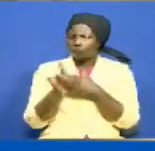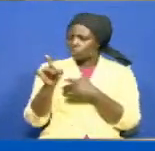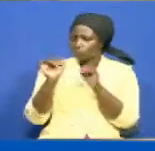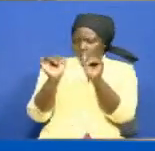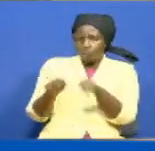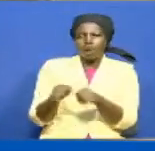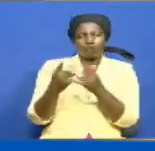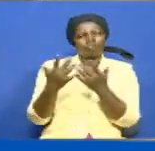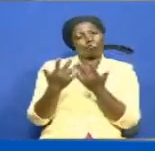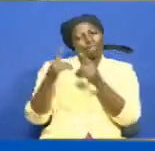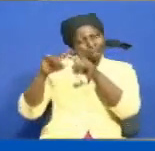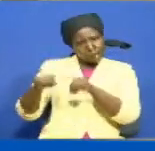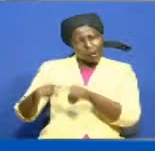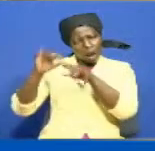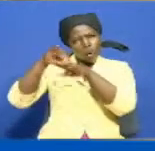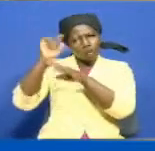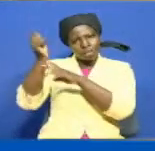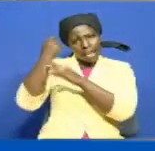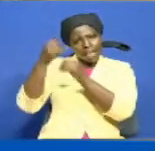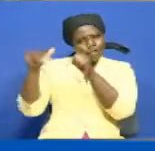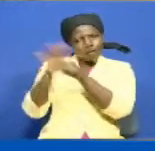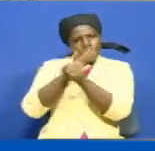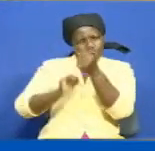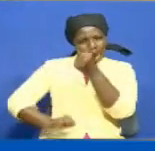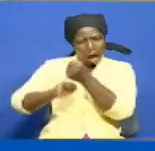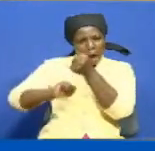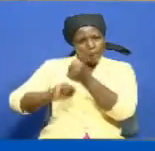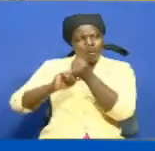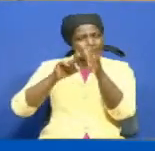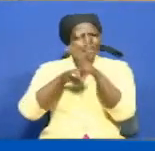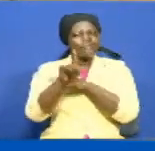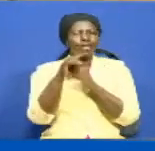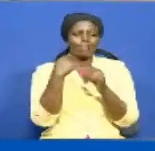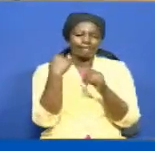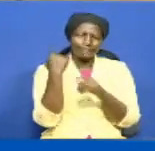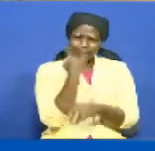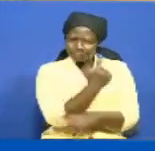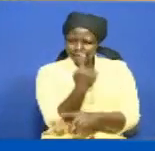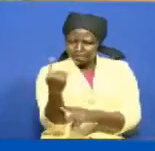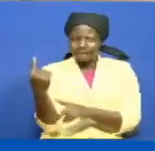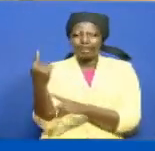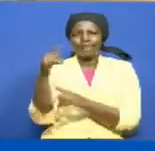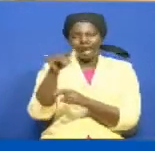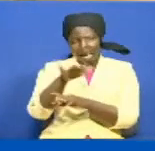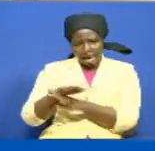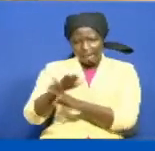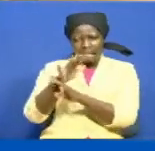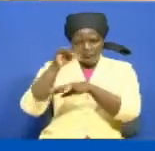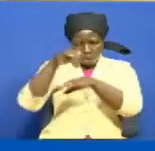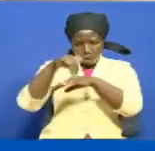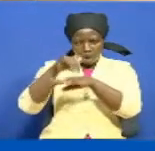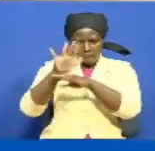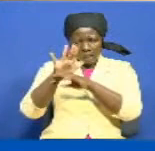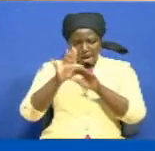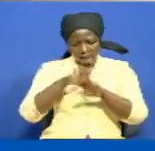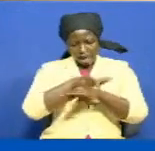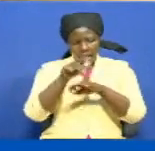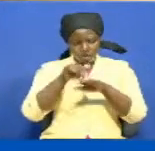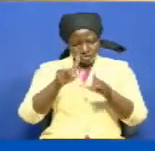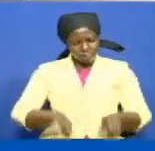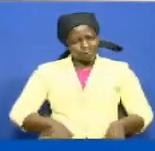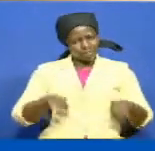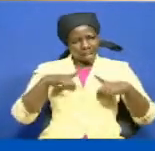on Kenya's unwavering support in every single aspect of their national lives as we